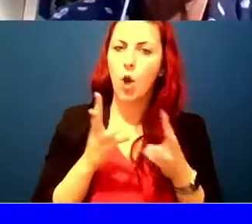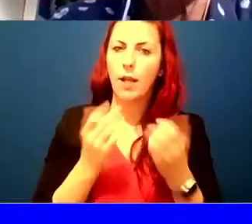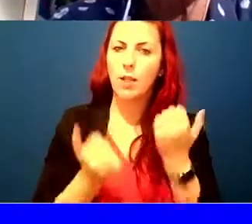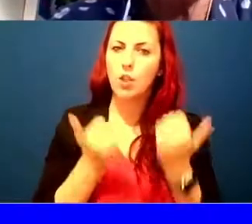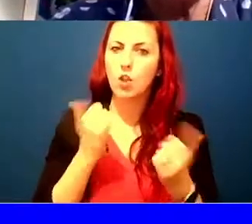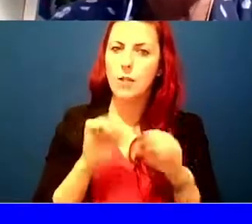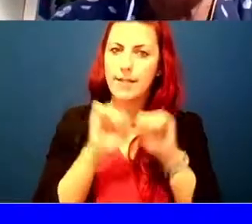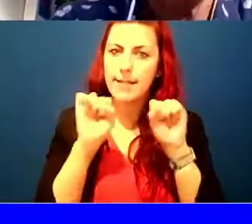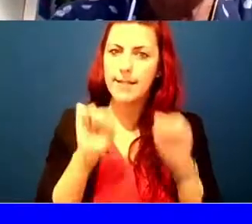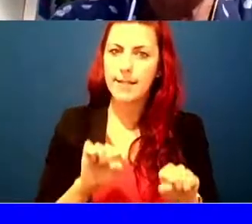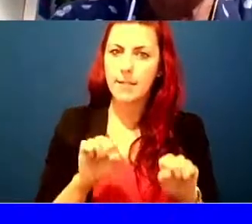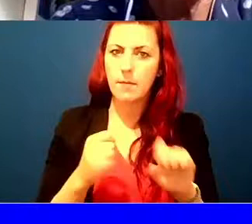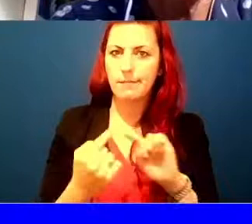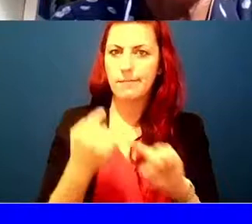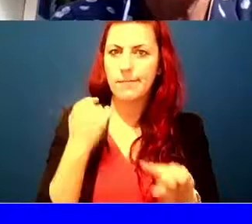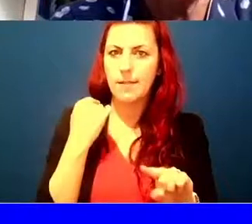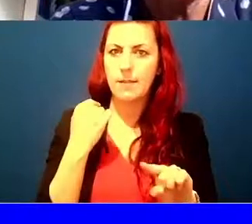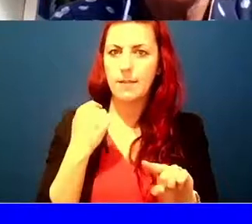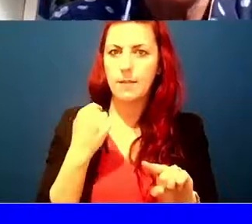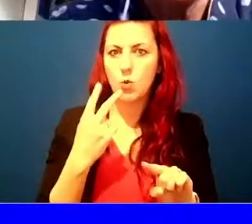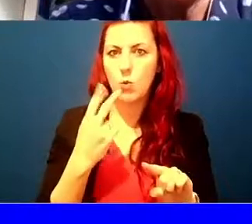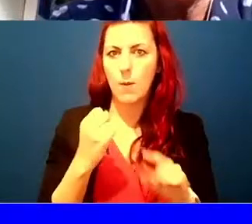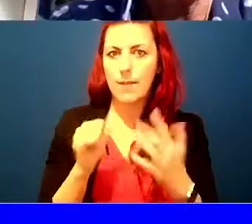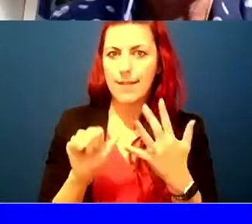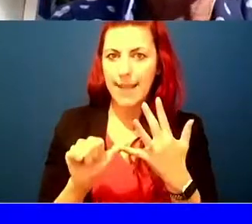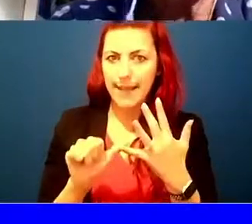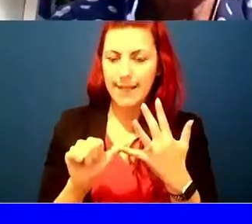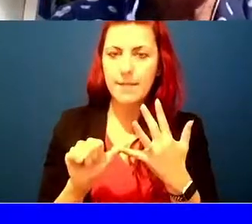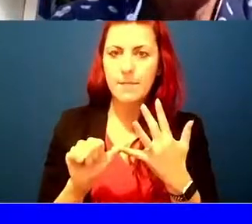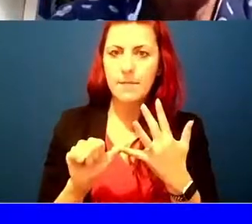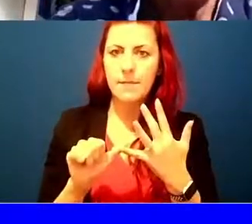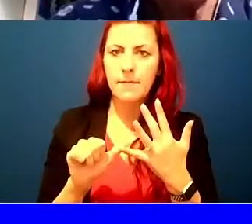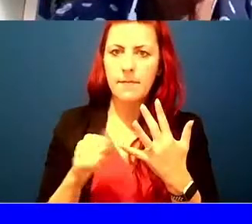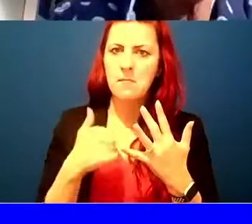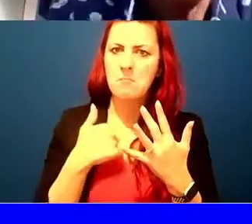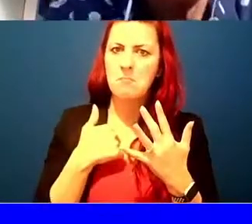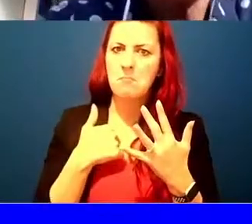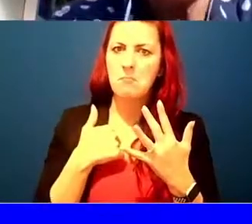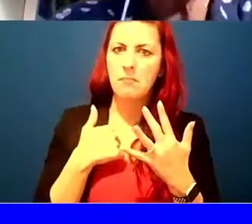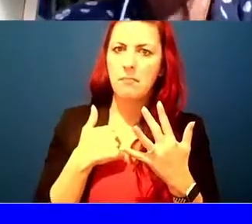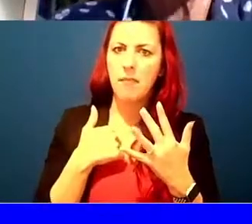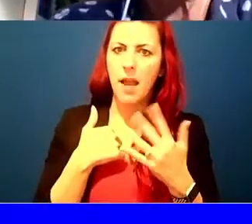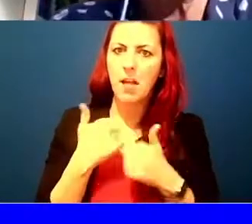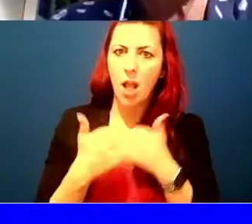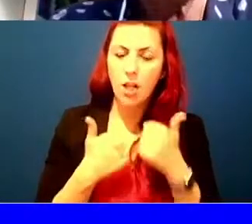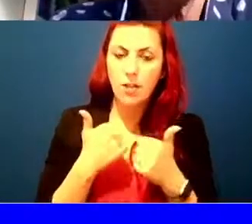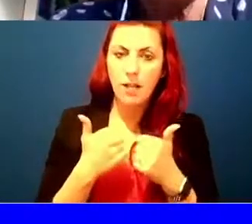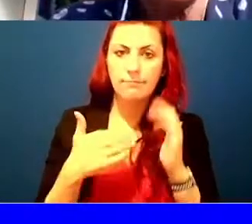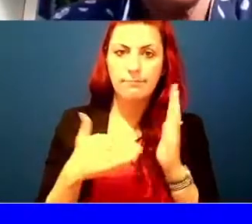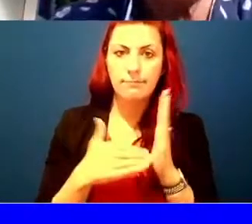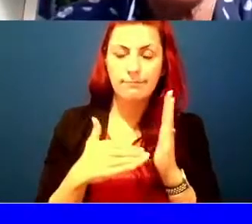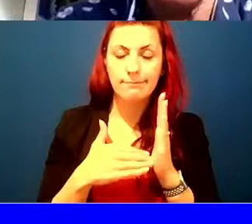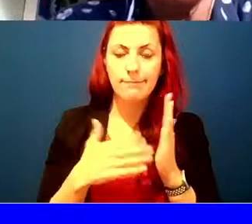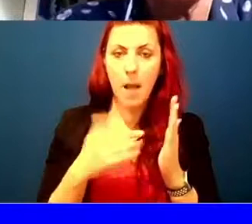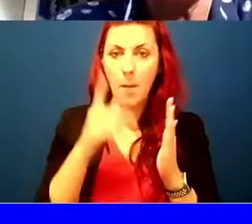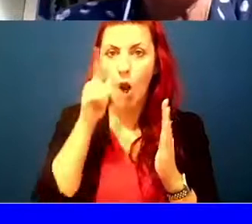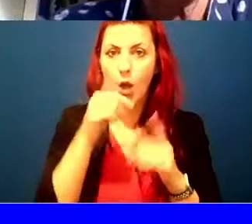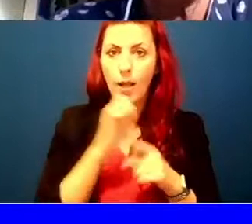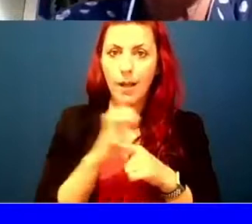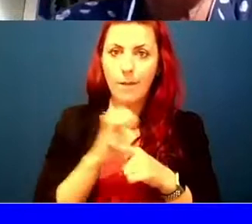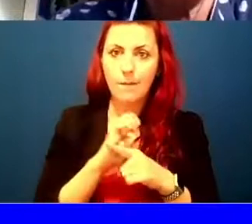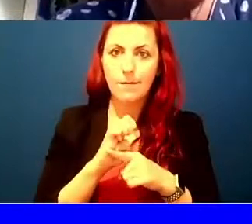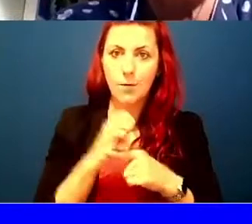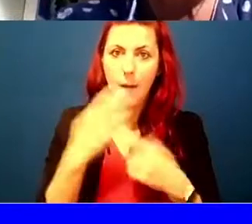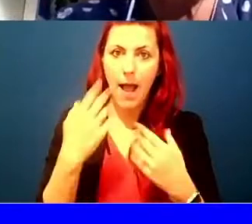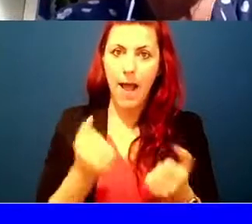system since 2006. And I would acknowledge that despite being lucky enough to have capacity,